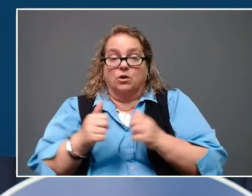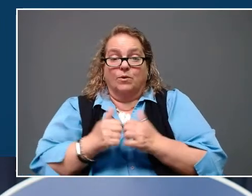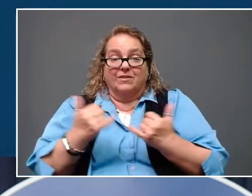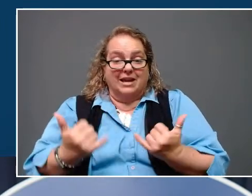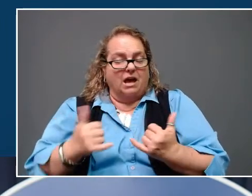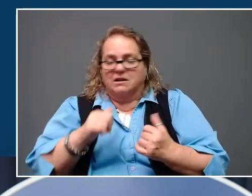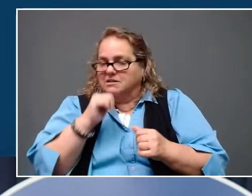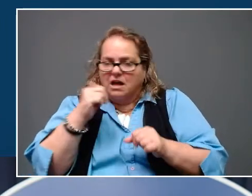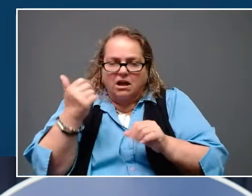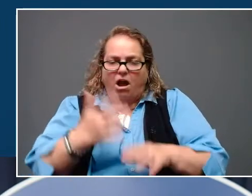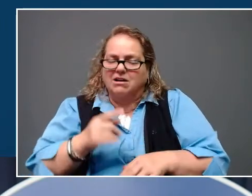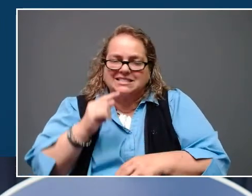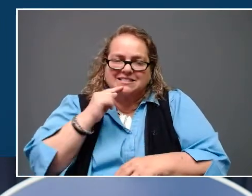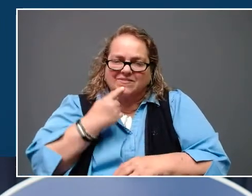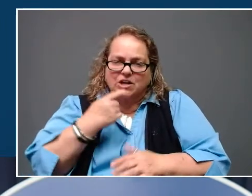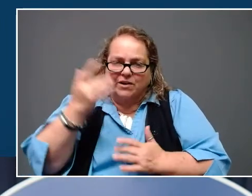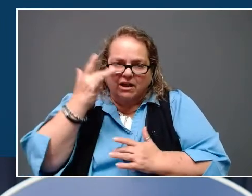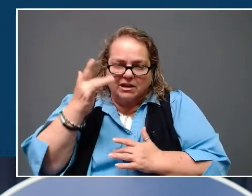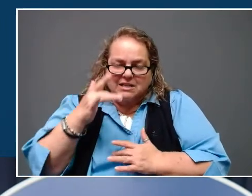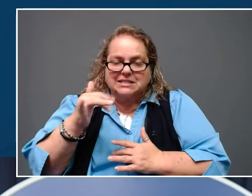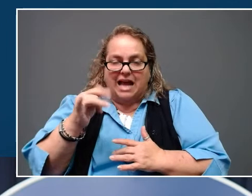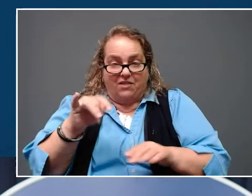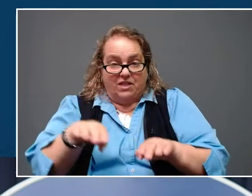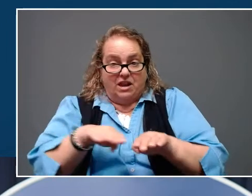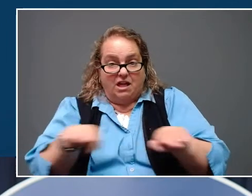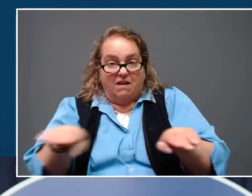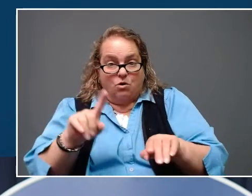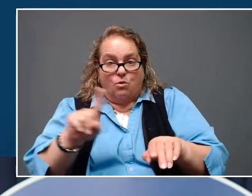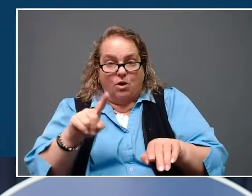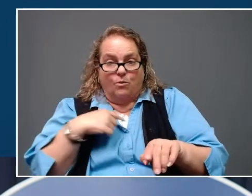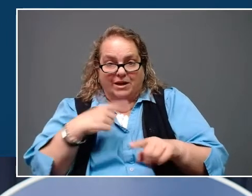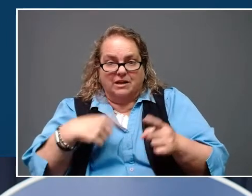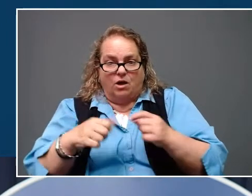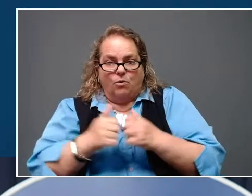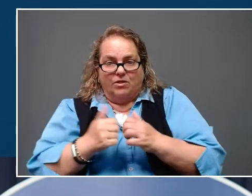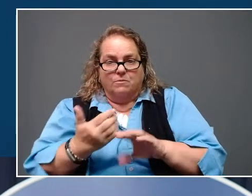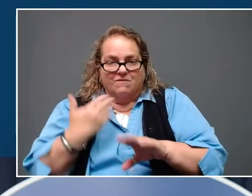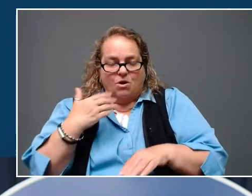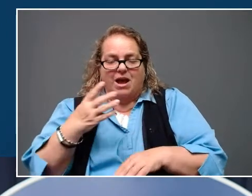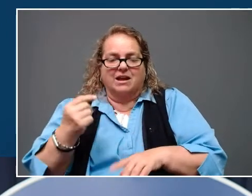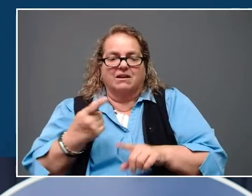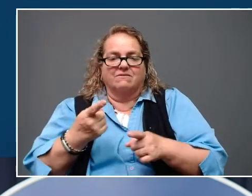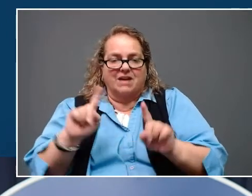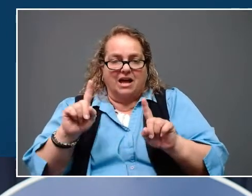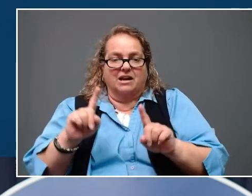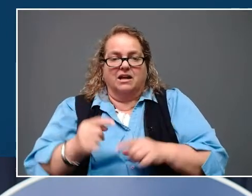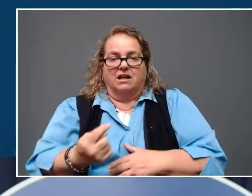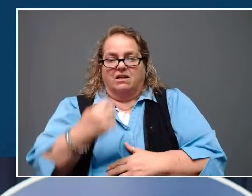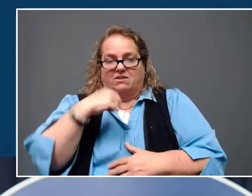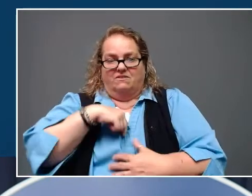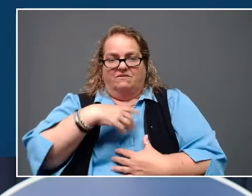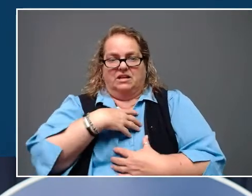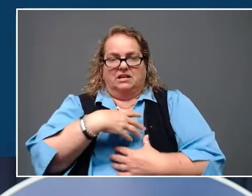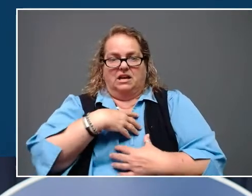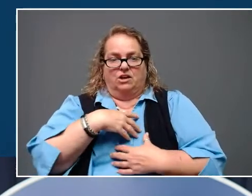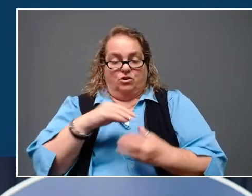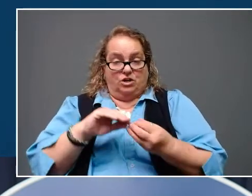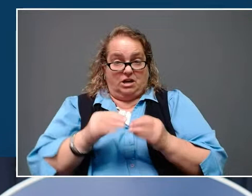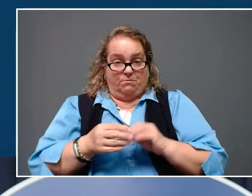illness nearly at the level of what we have dealt with before. And finally, the ventilator numbers, I think, bear that out as well.